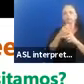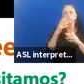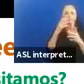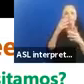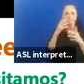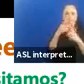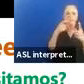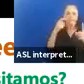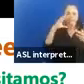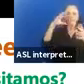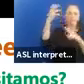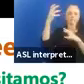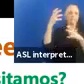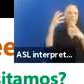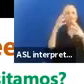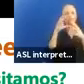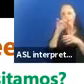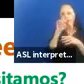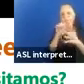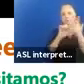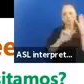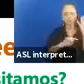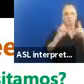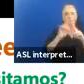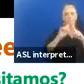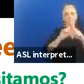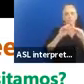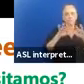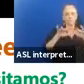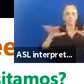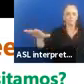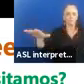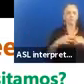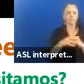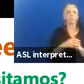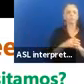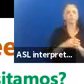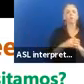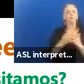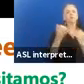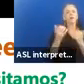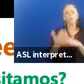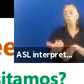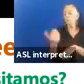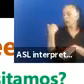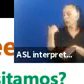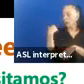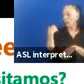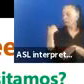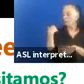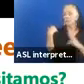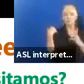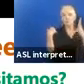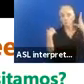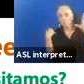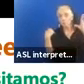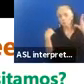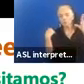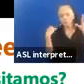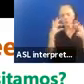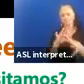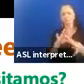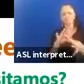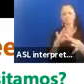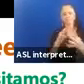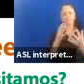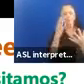we're talking about the many layers within this moment and what the past can look like going forward, we know that there's a lot of questions and thoughts